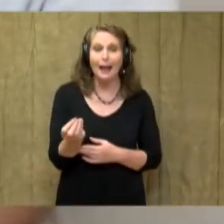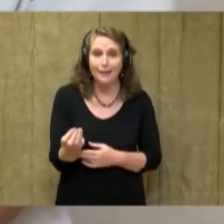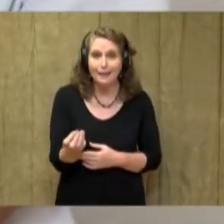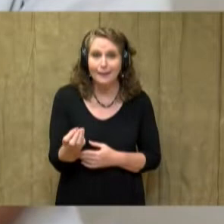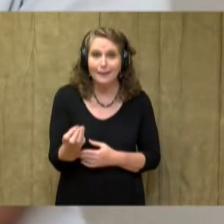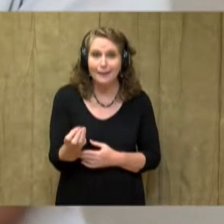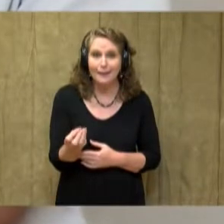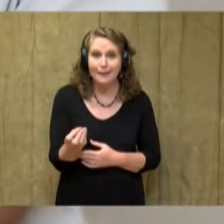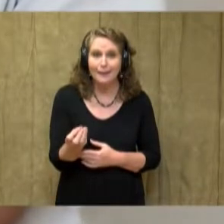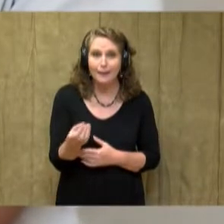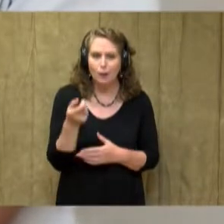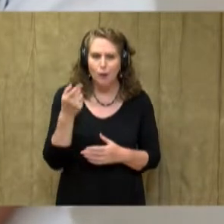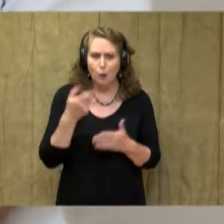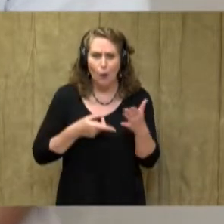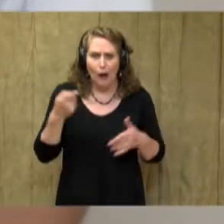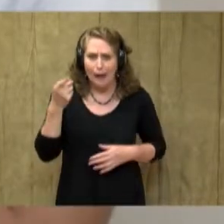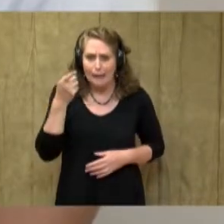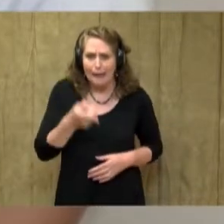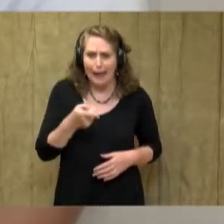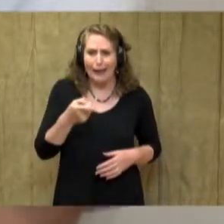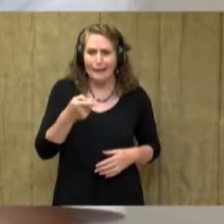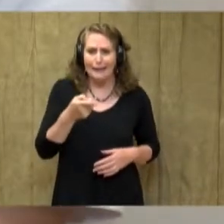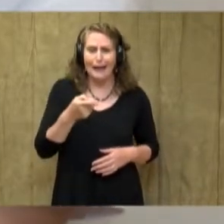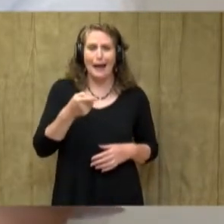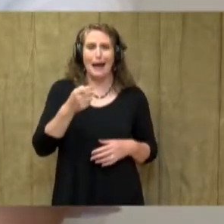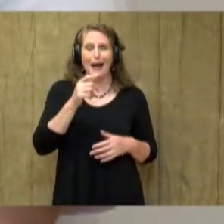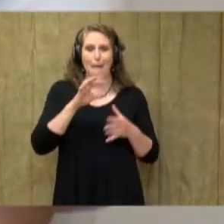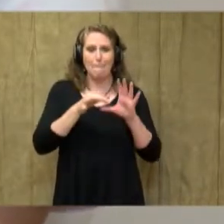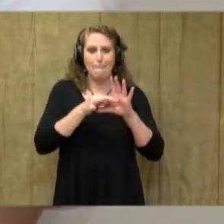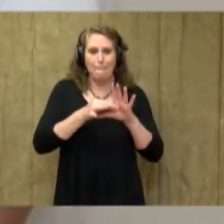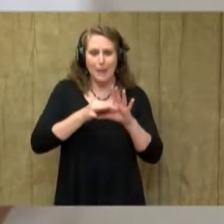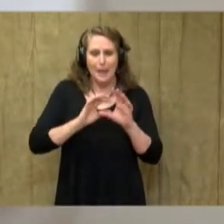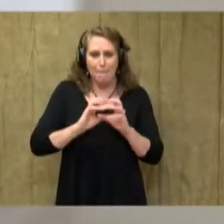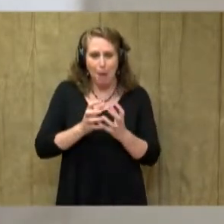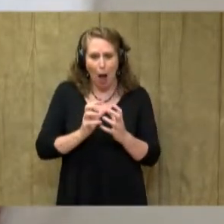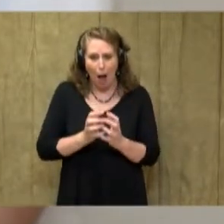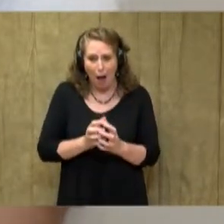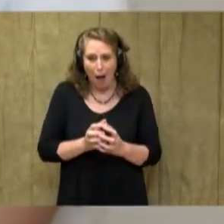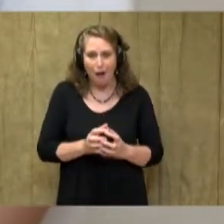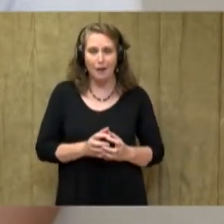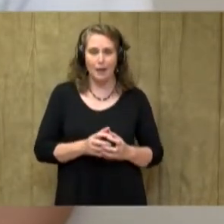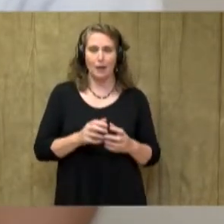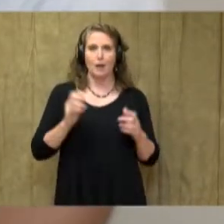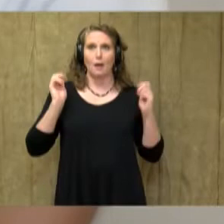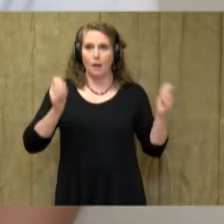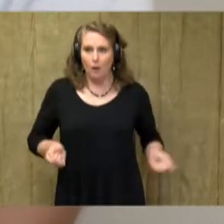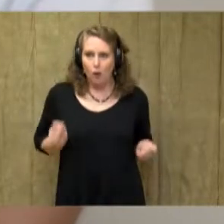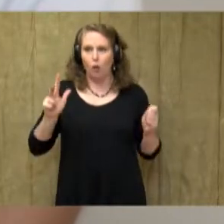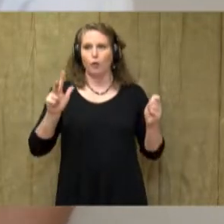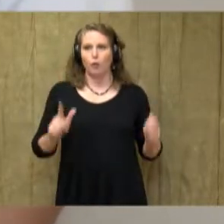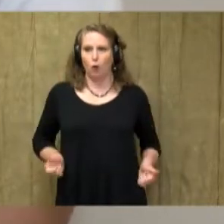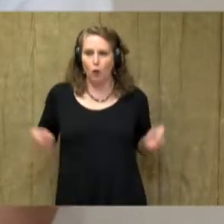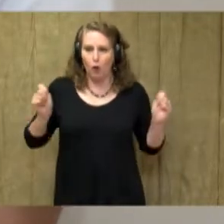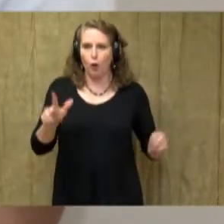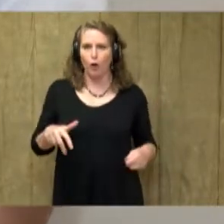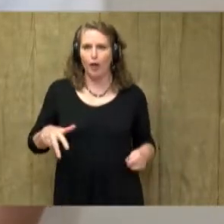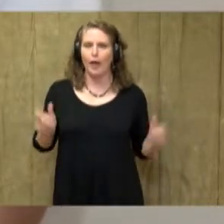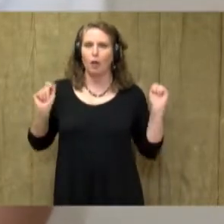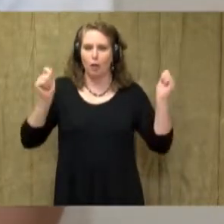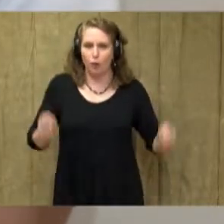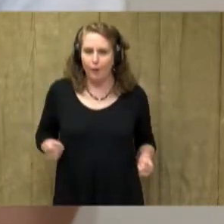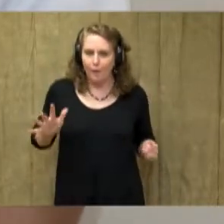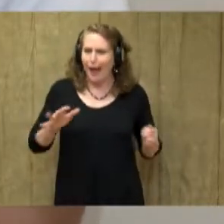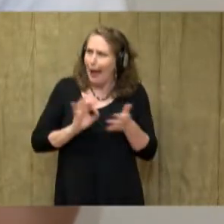and, what is it? Meatball. 32, 33, 35. Shh,